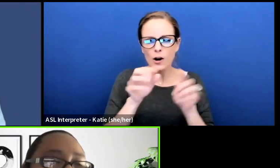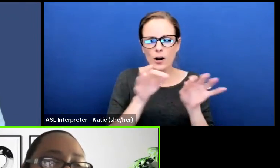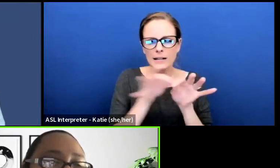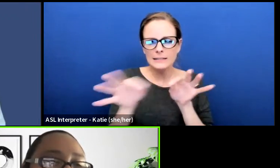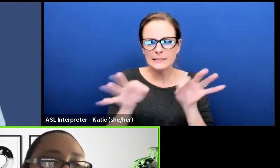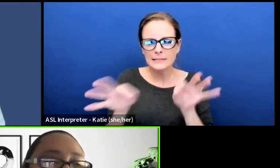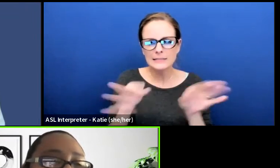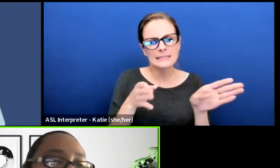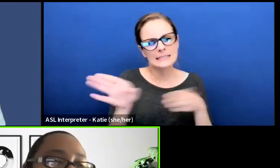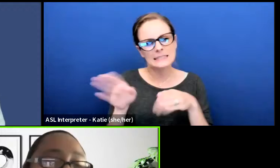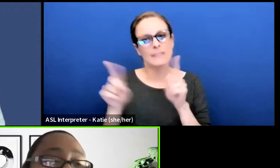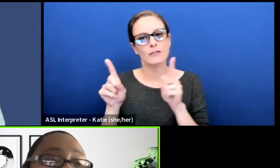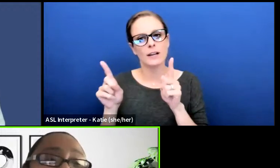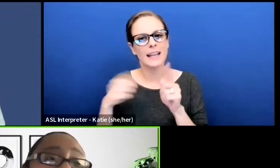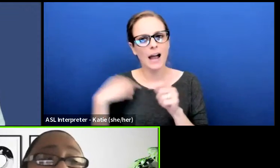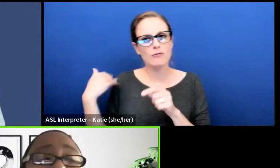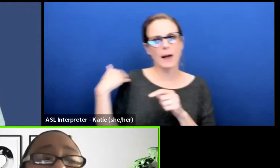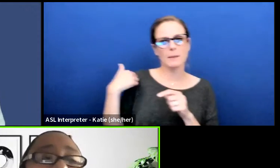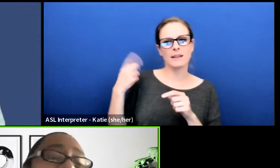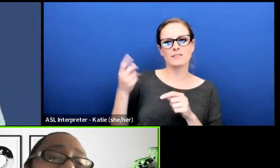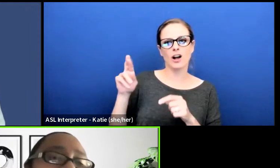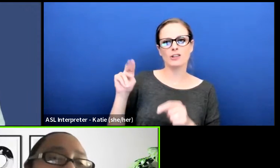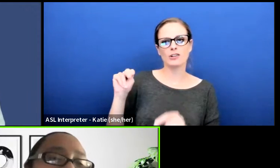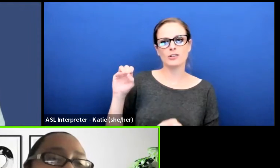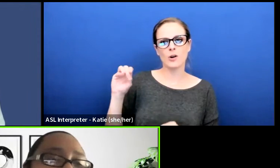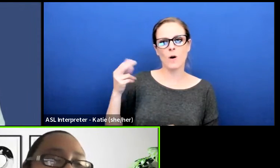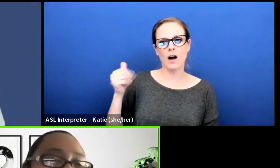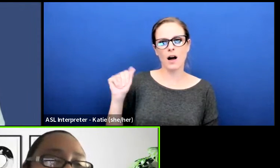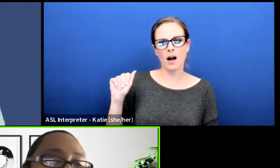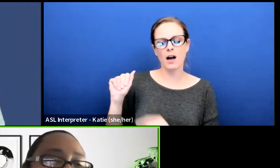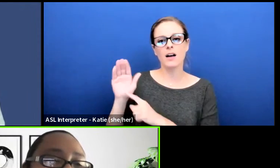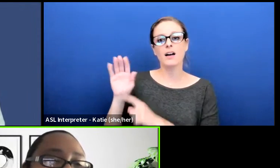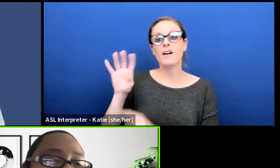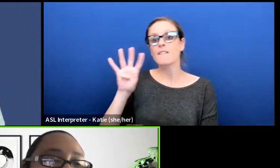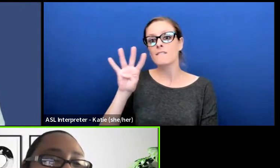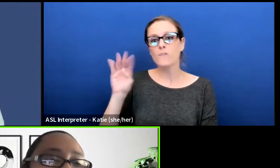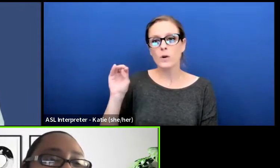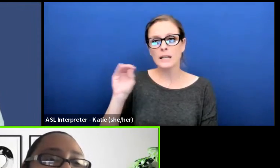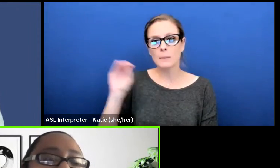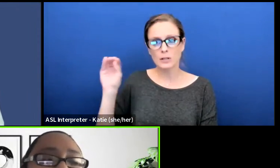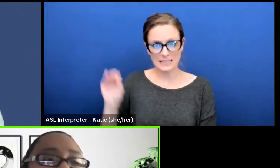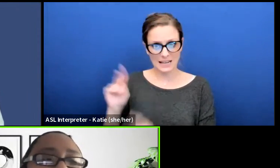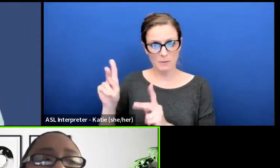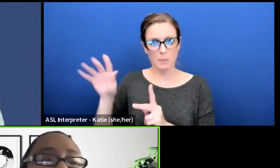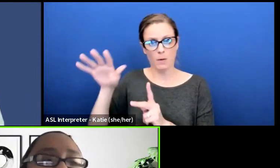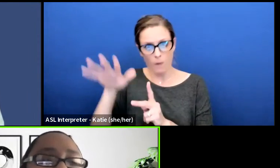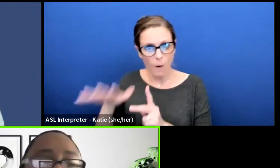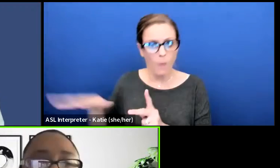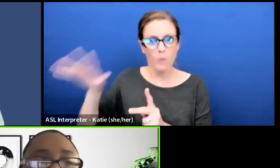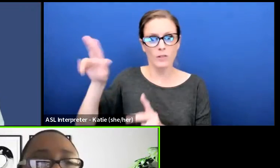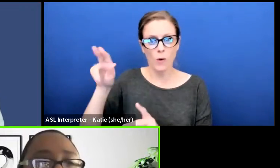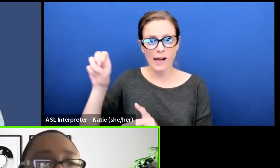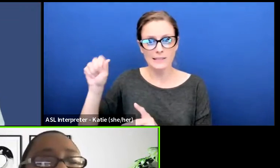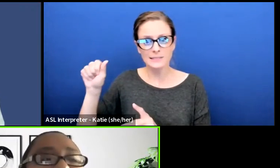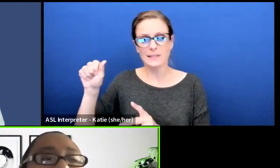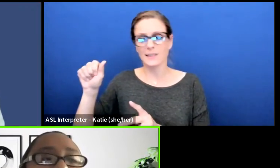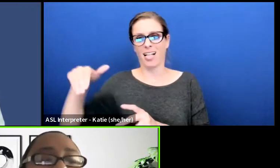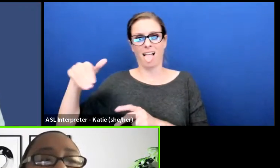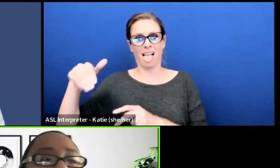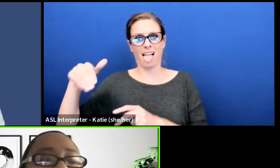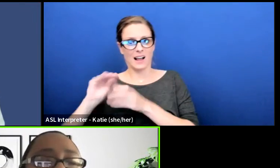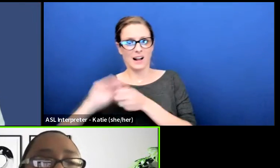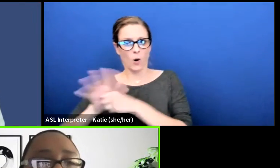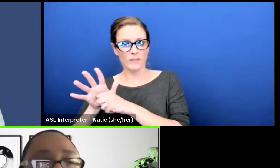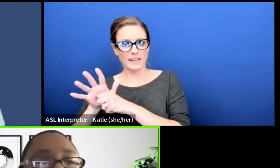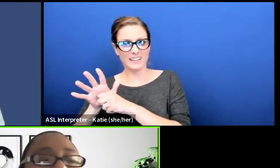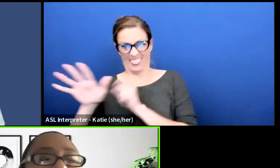Dr. Noha's briefing where she said 40% actually of the US hasn't gotten COVID, right? So I think I keep hearing that kind of